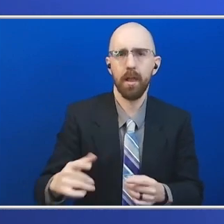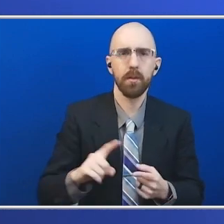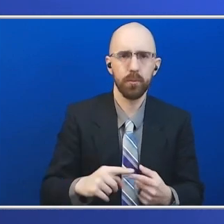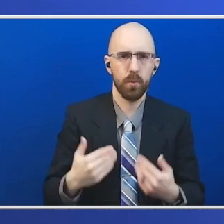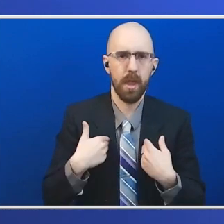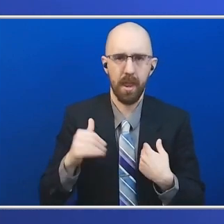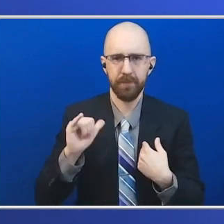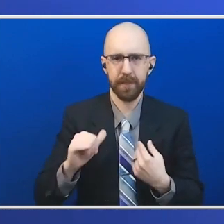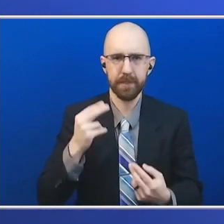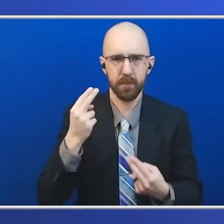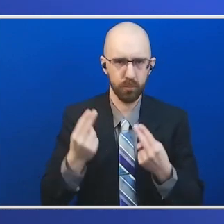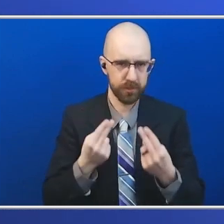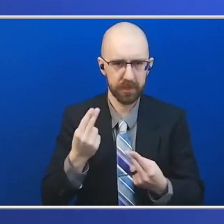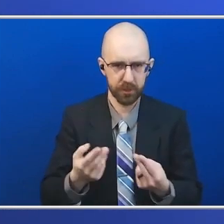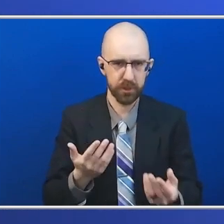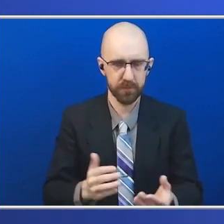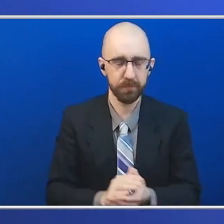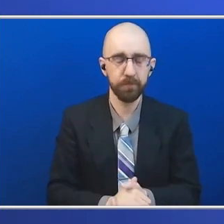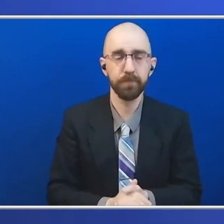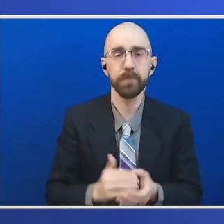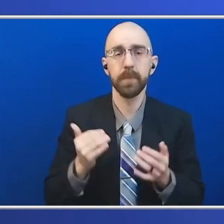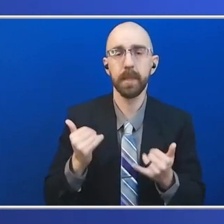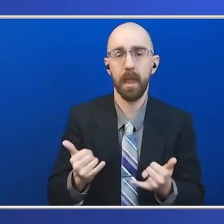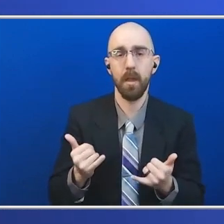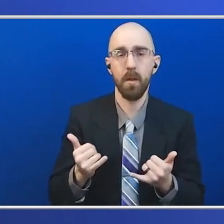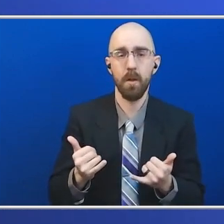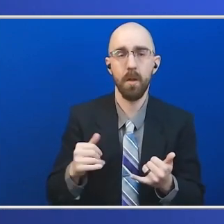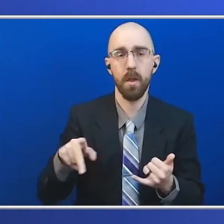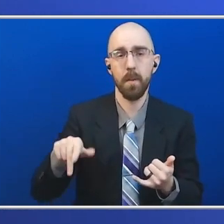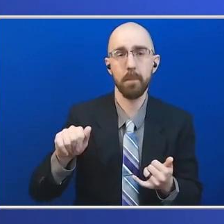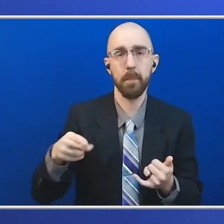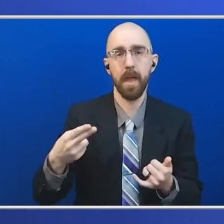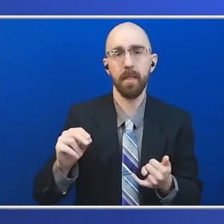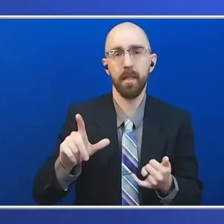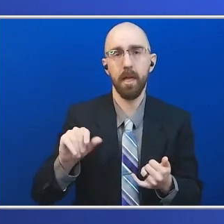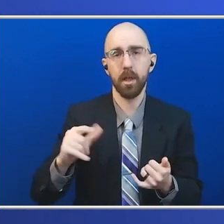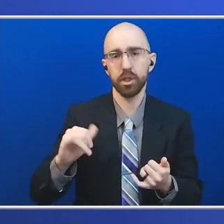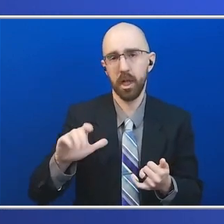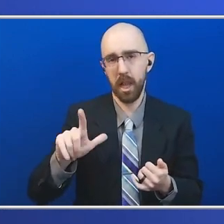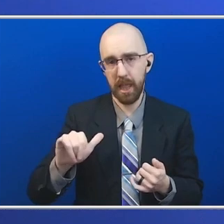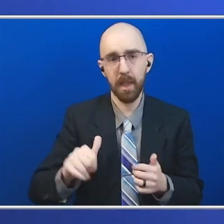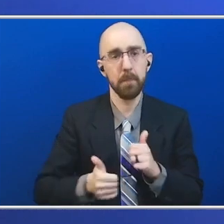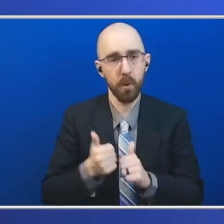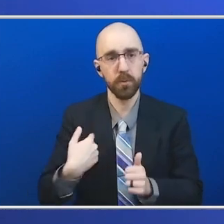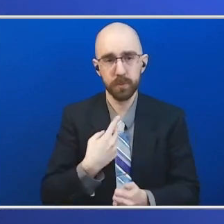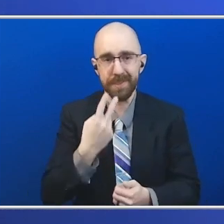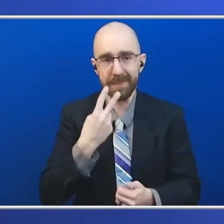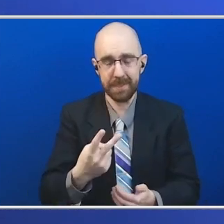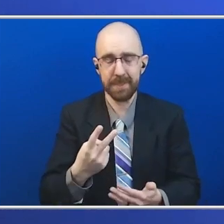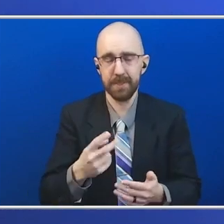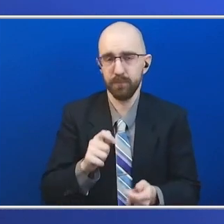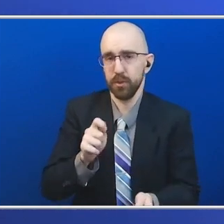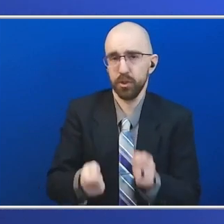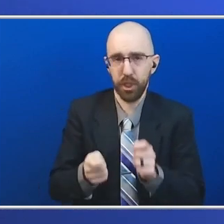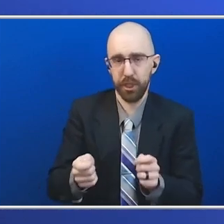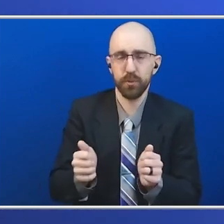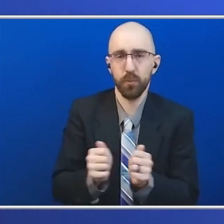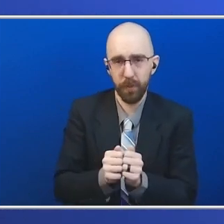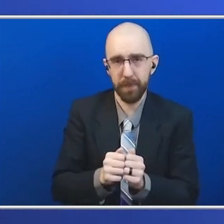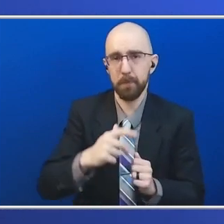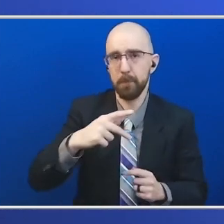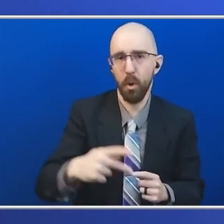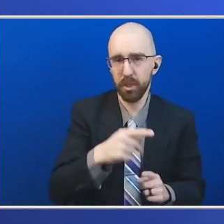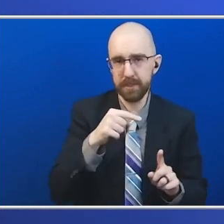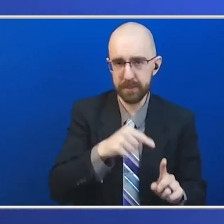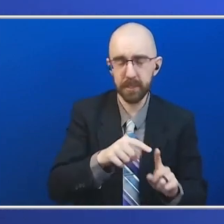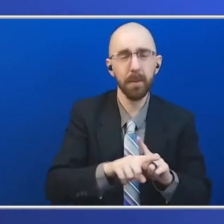hallucinations. Now, pathologically, most of this, what we see, is changes related to Parkinson's disease, but some of these